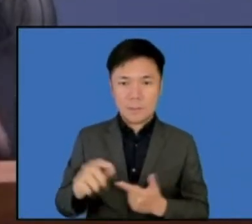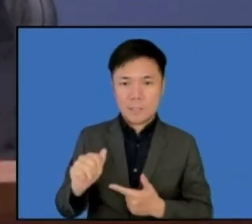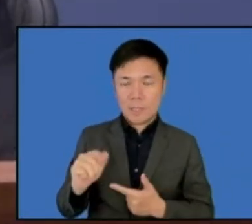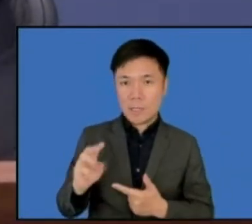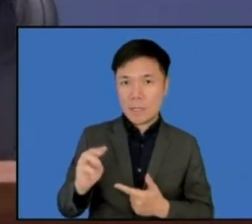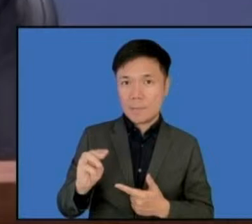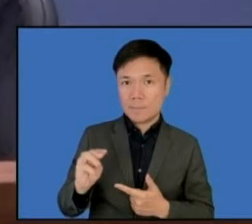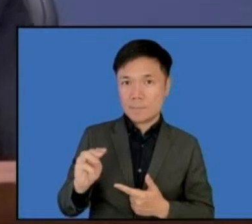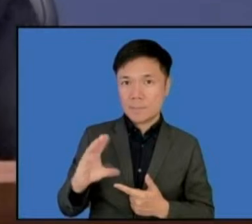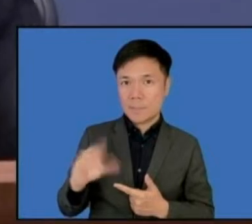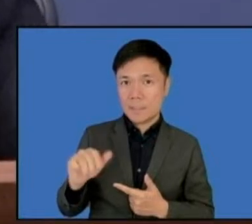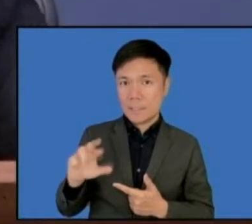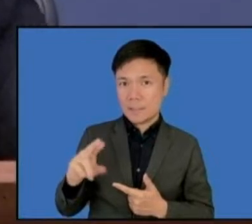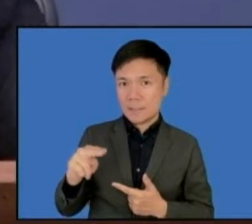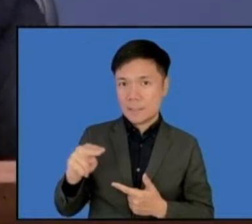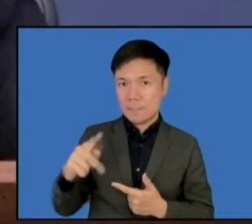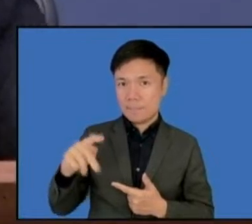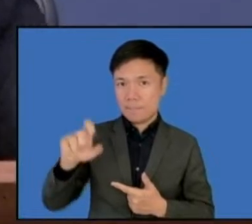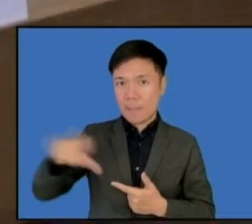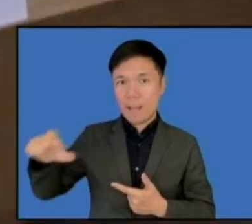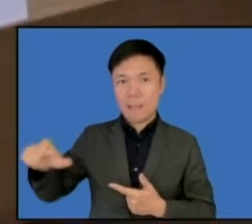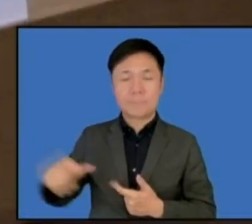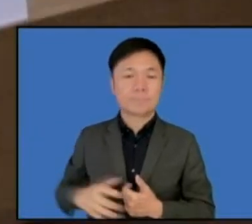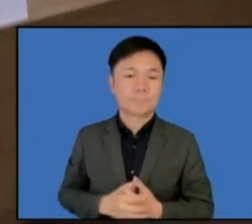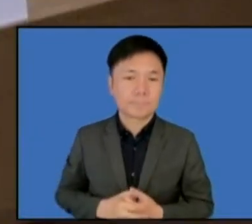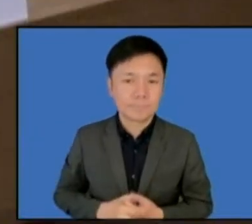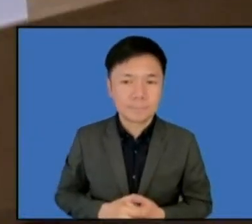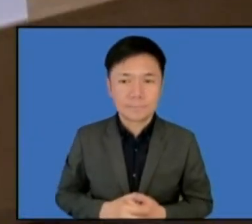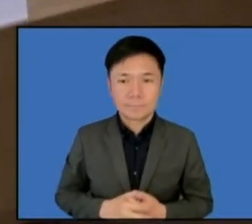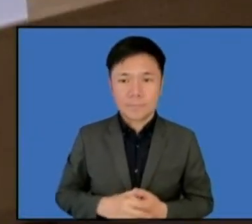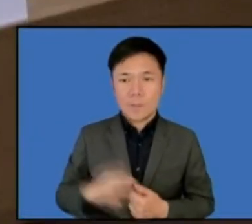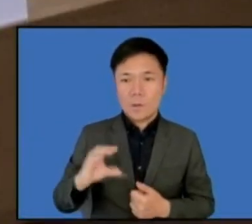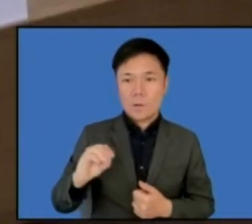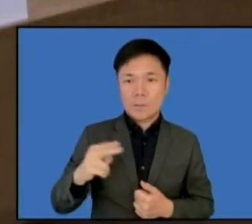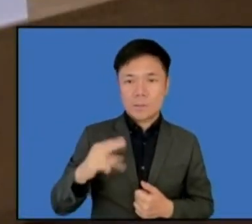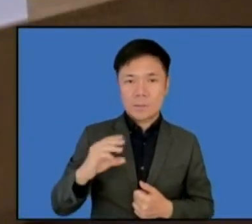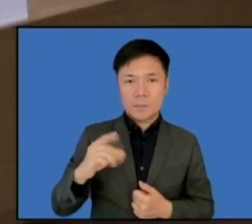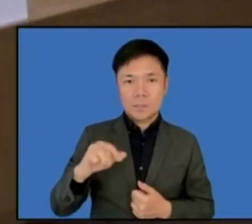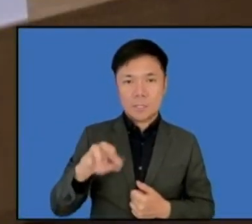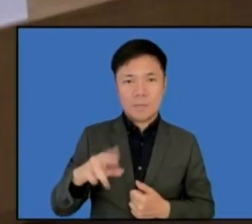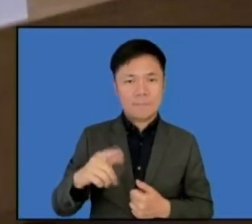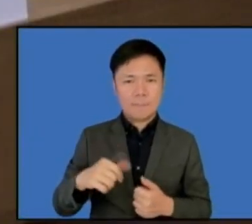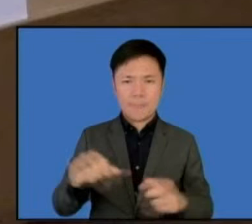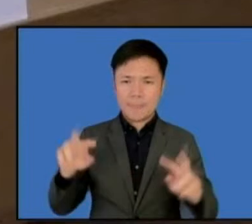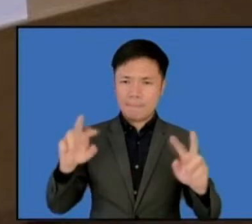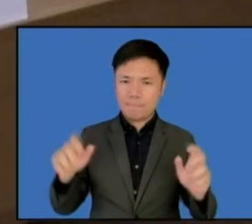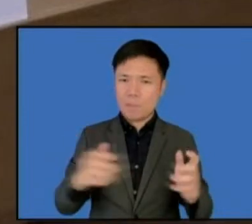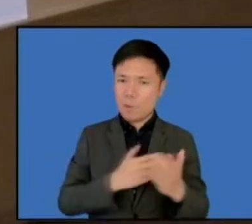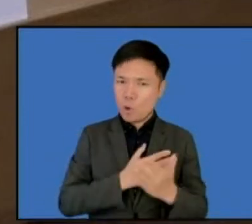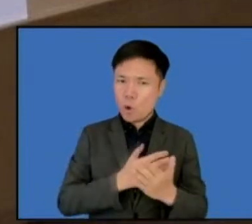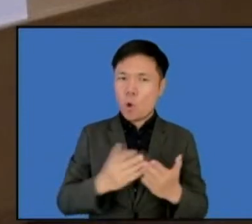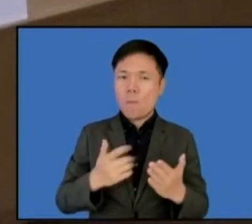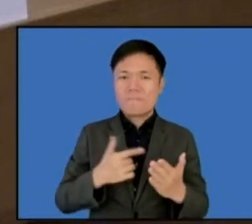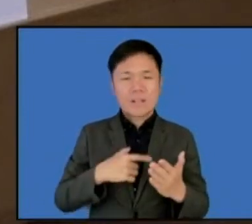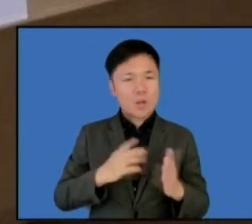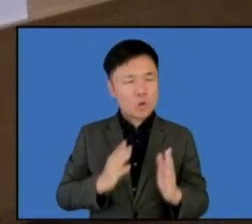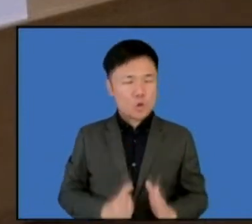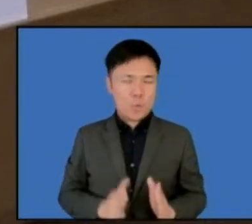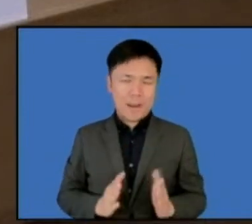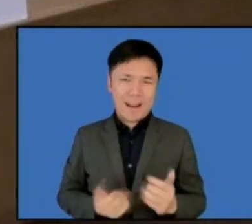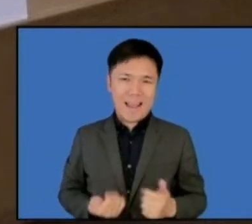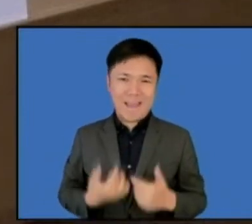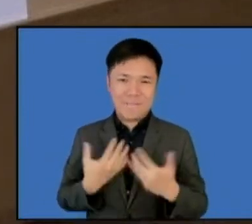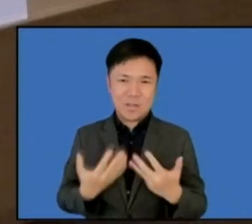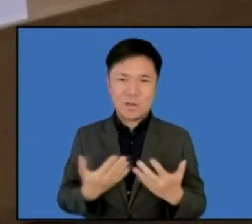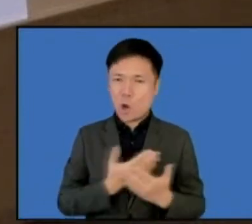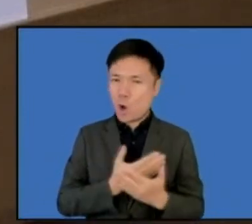Thank you, Madam Chair. As laid out in Article 1 of the Universal Declaration of Human Rights, all human beings, regardless of one's migration status, are